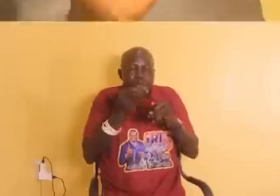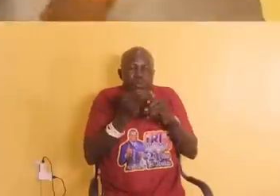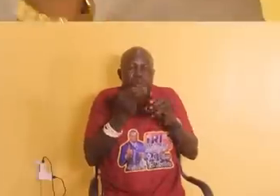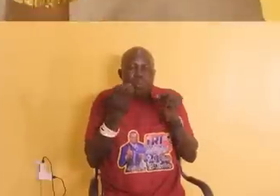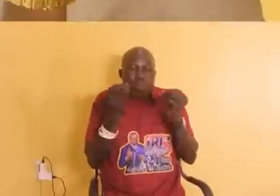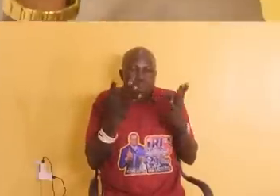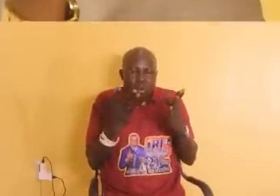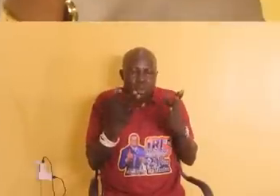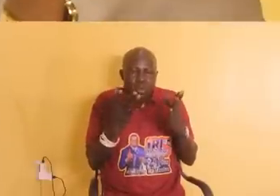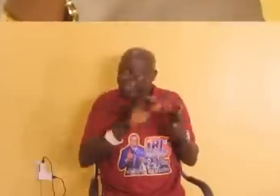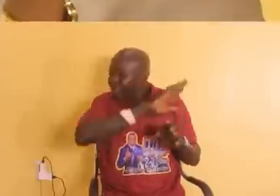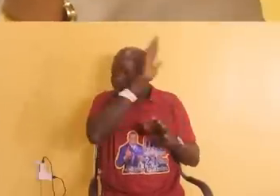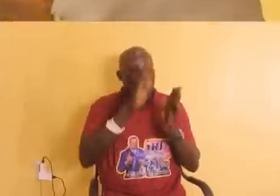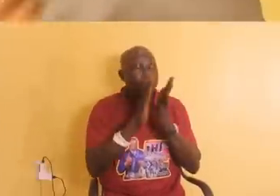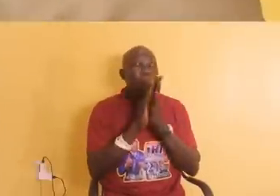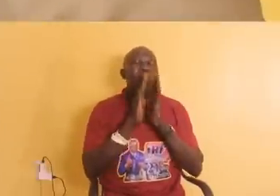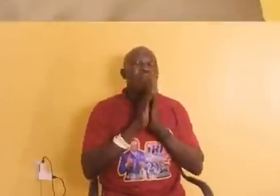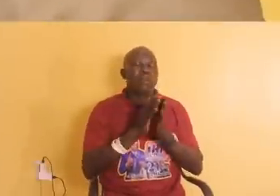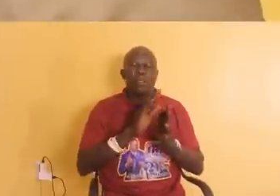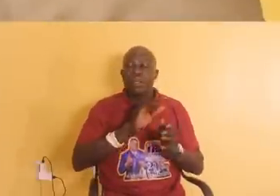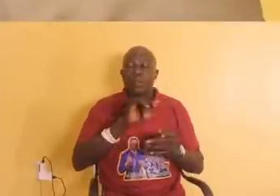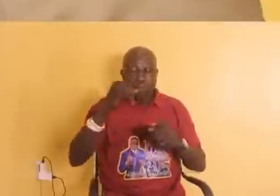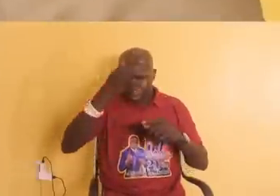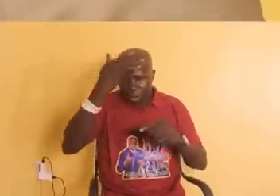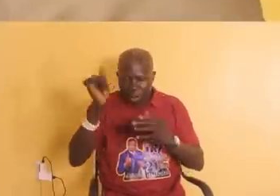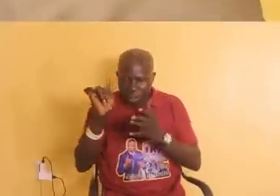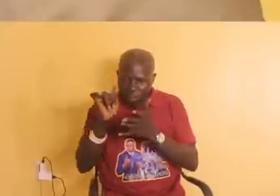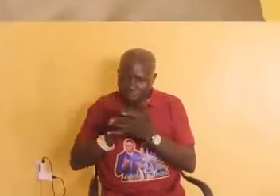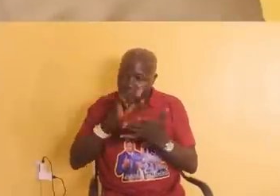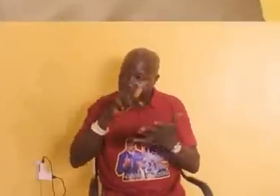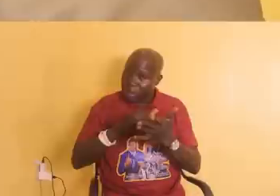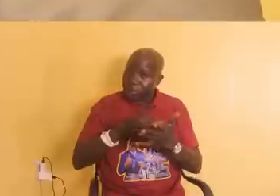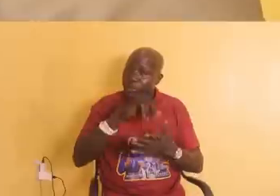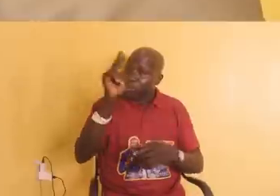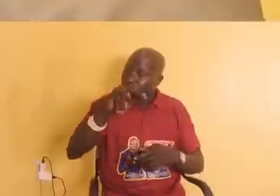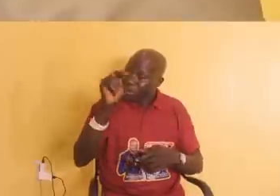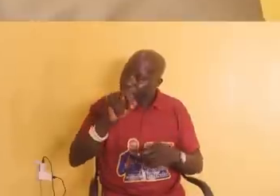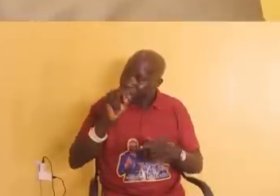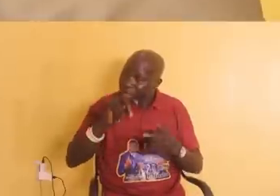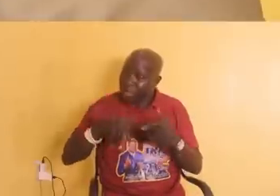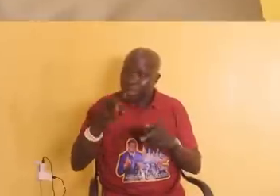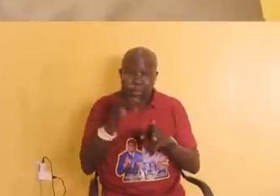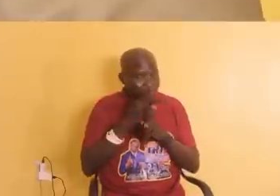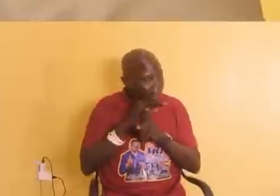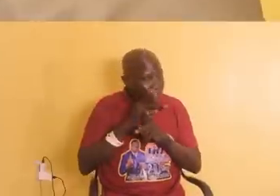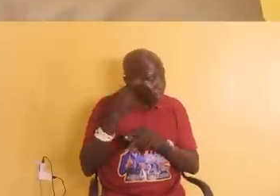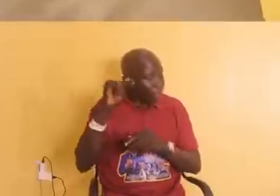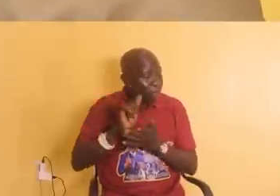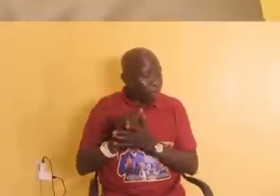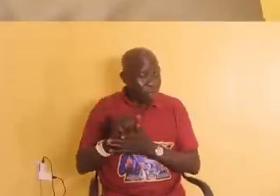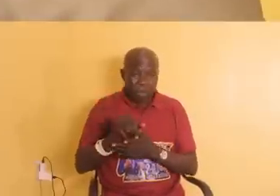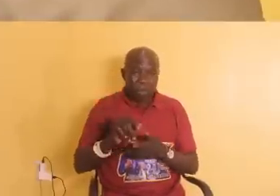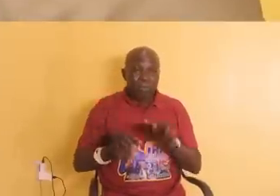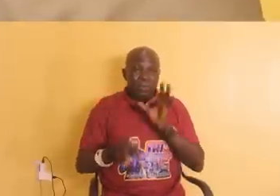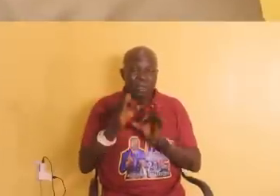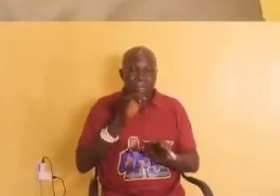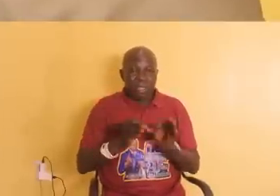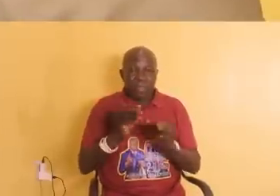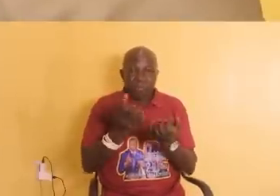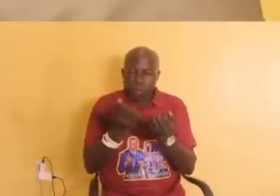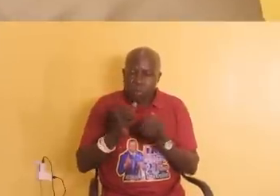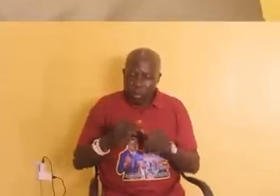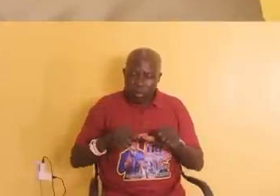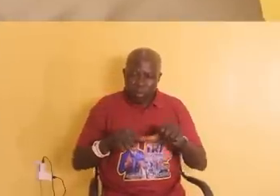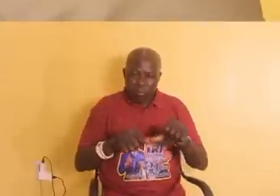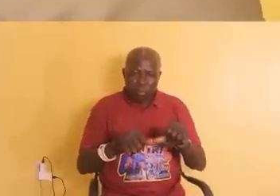of friends. O sa dua fun. Did not pray for Tony them. Ma, because of this. Lo ko sora da da. You need to be very careful. Ke ba fe ba banya lo